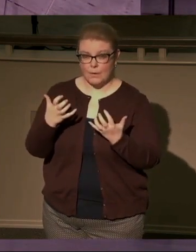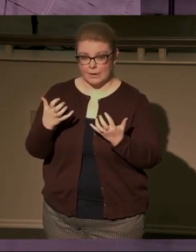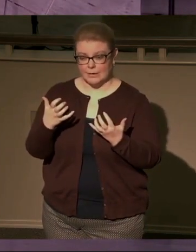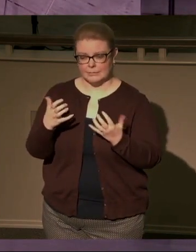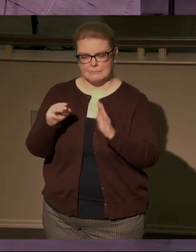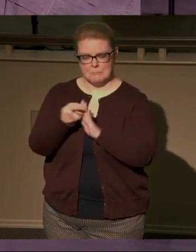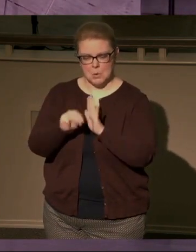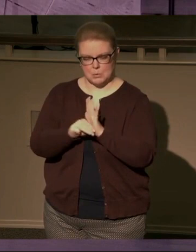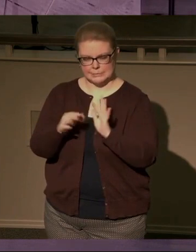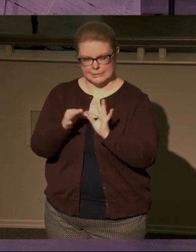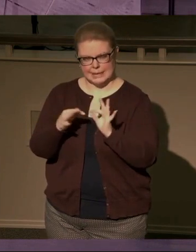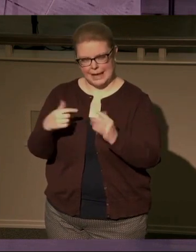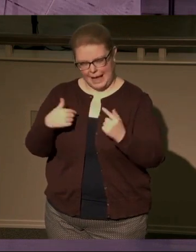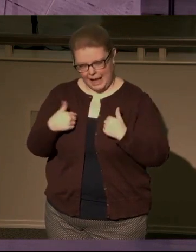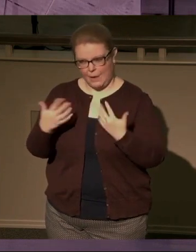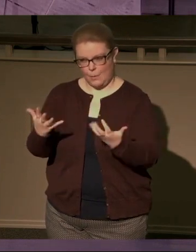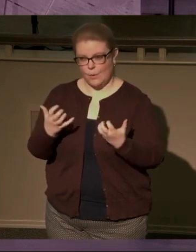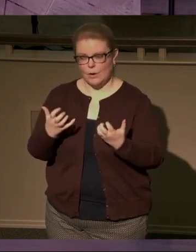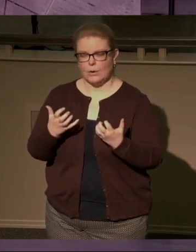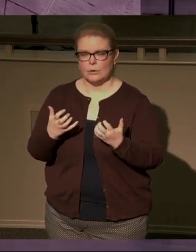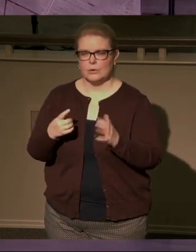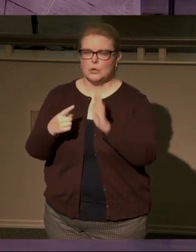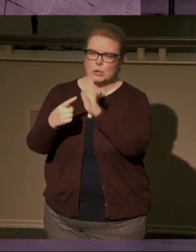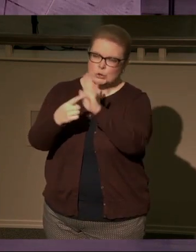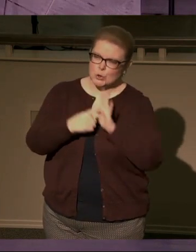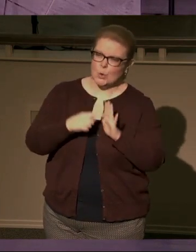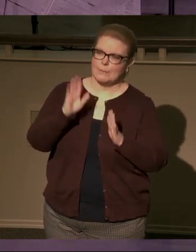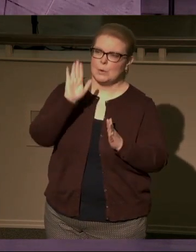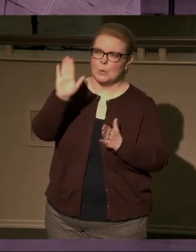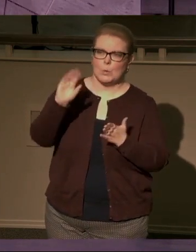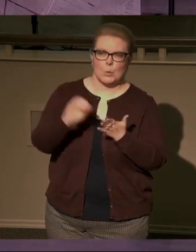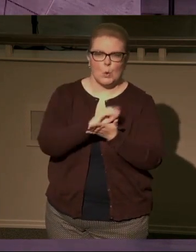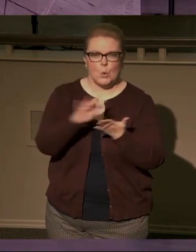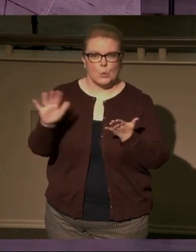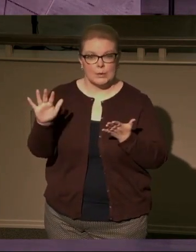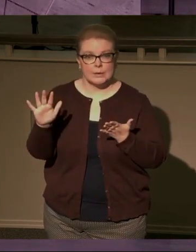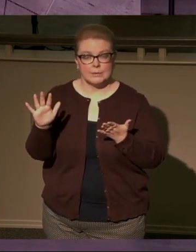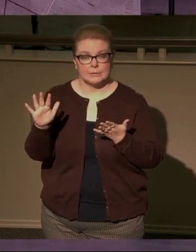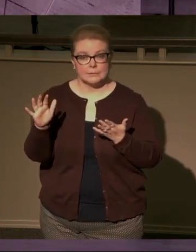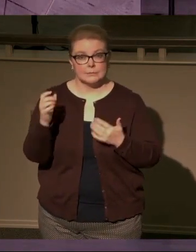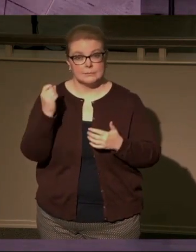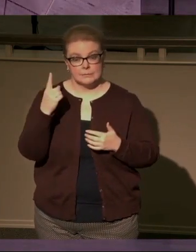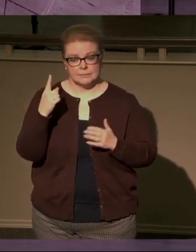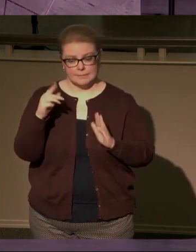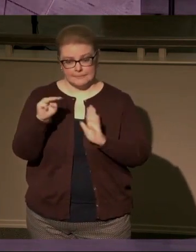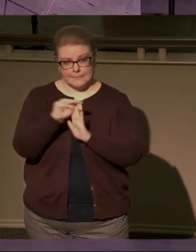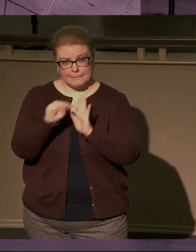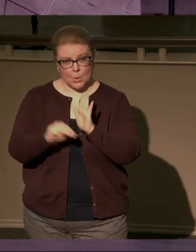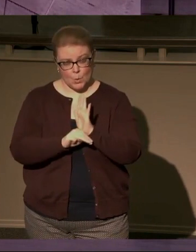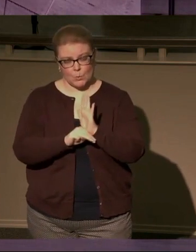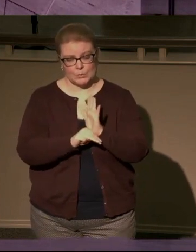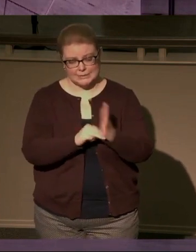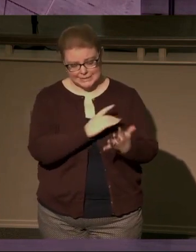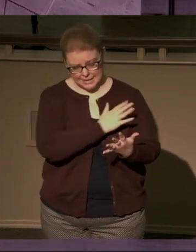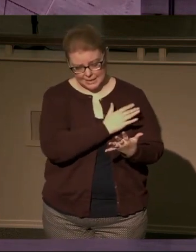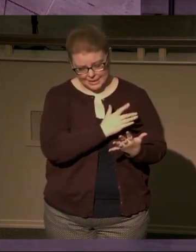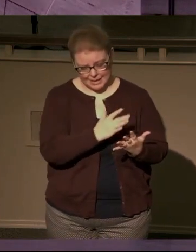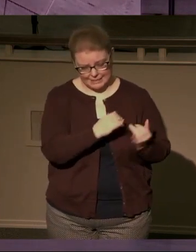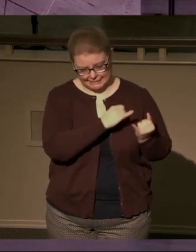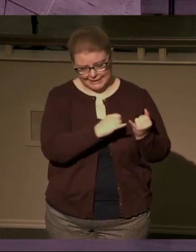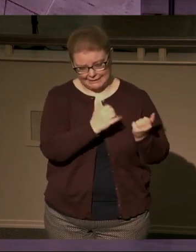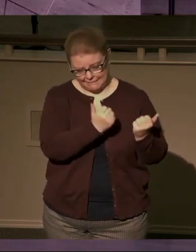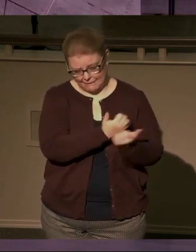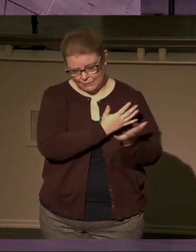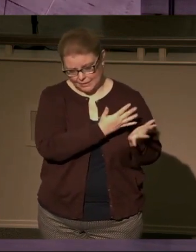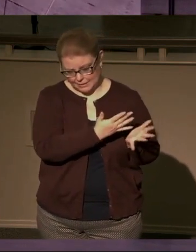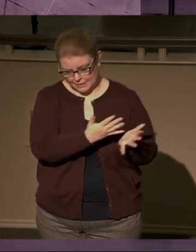want. Show me your glory. You see, Moses, at the end of this epic journey with God, where